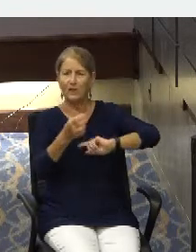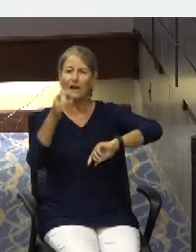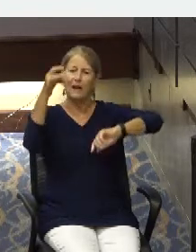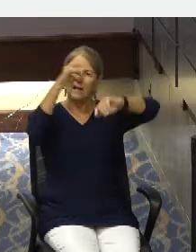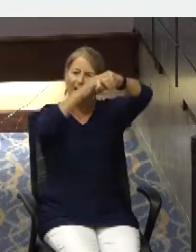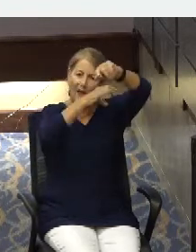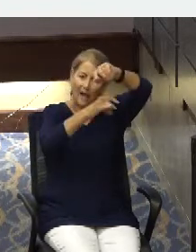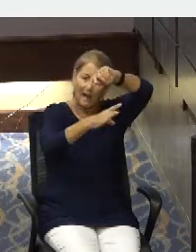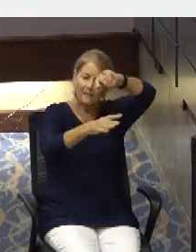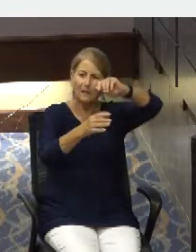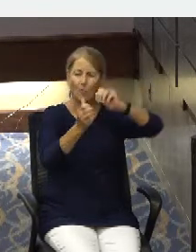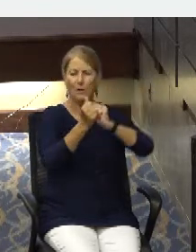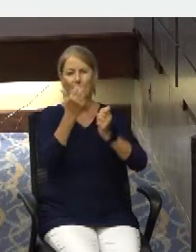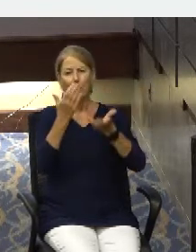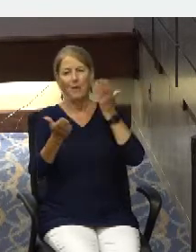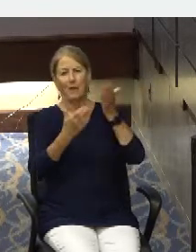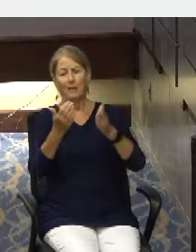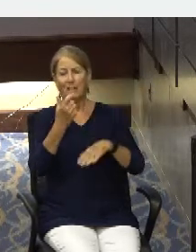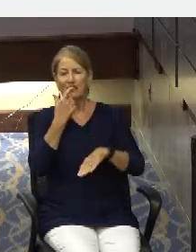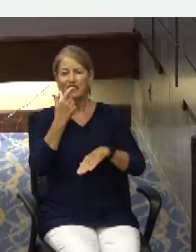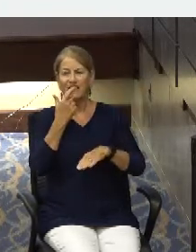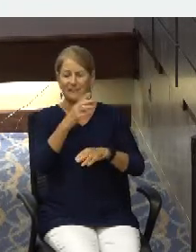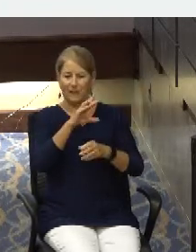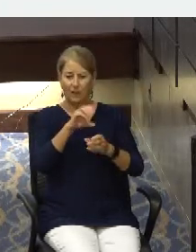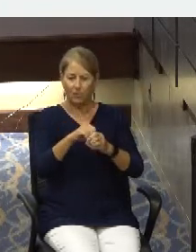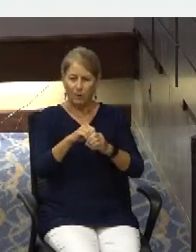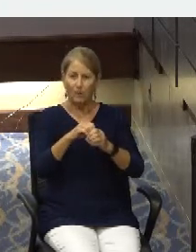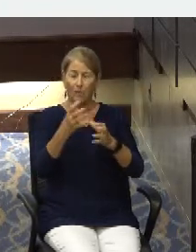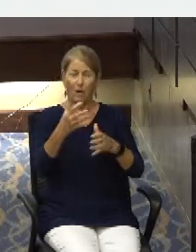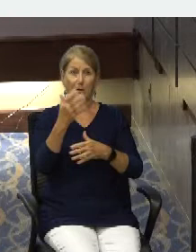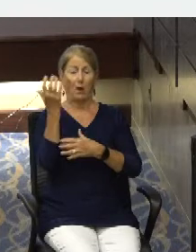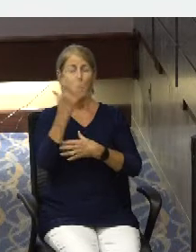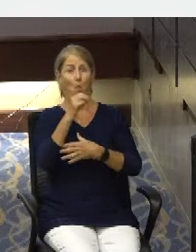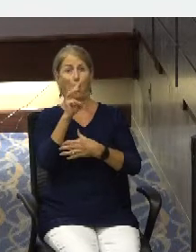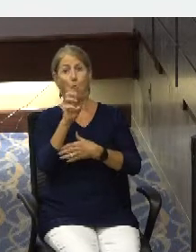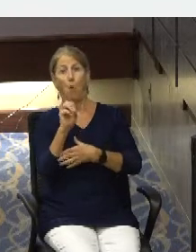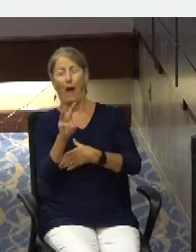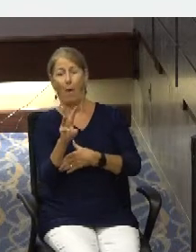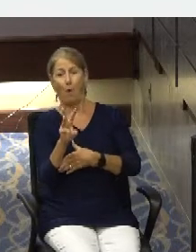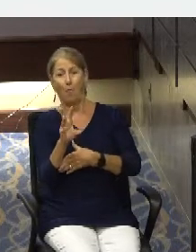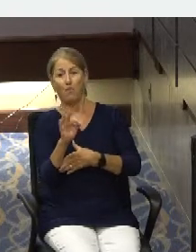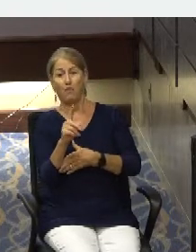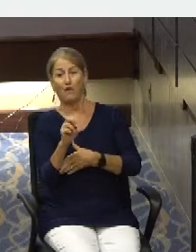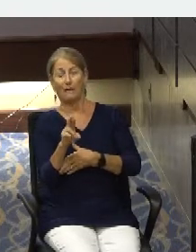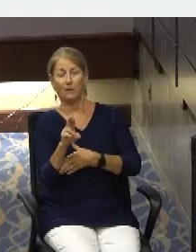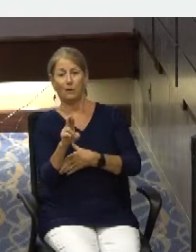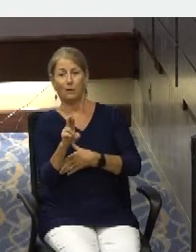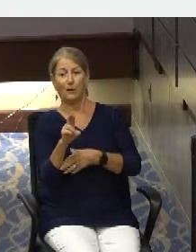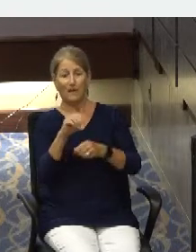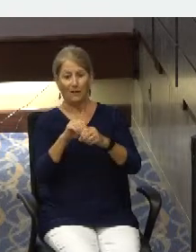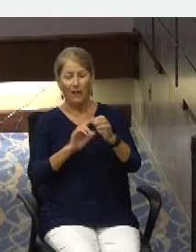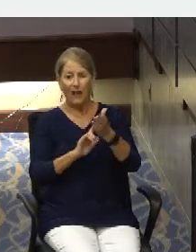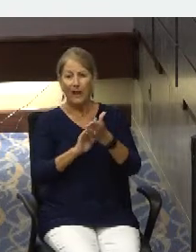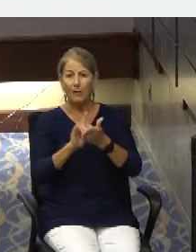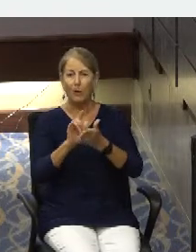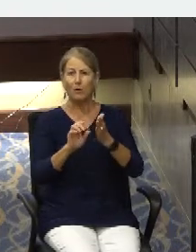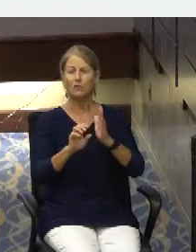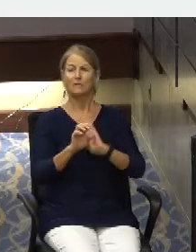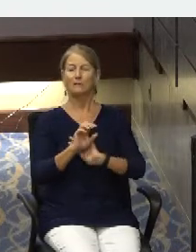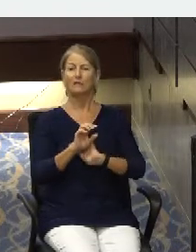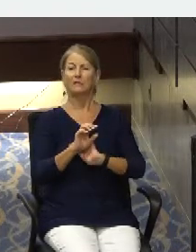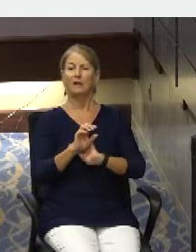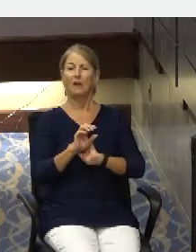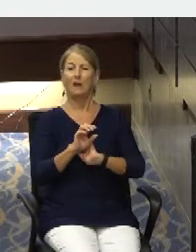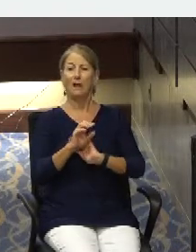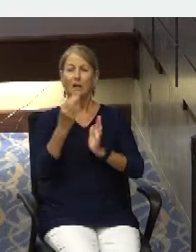lighting element. We wanted to create that instant wow factor in the airport's largest and tallest space. The budget for this piece